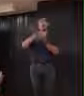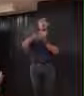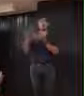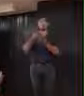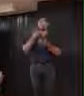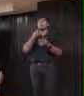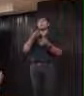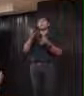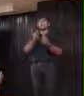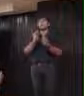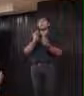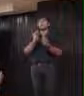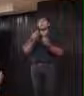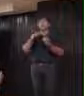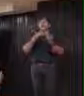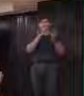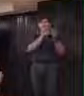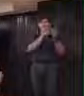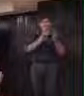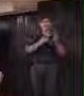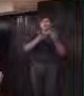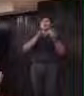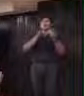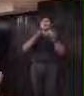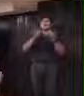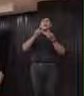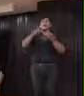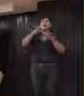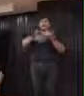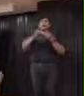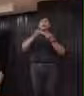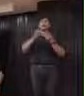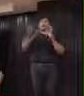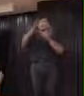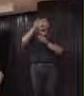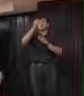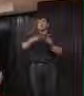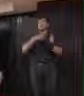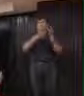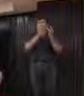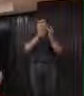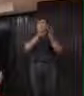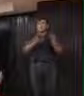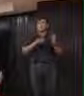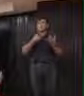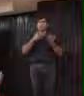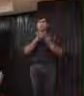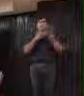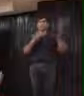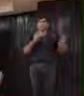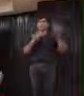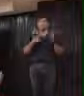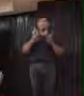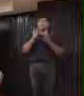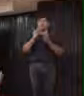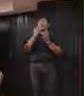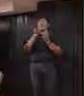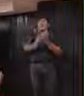constant touch with the Election Commission and brought it to their notice. But it was not for me to make a written complaint.